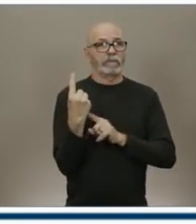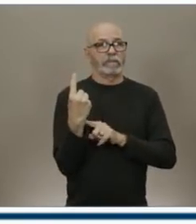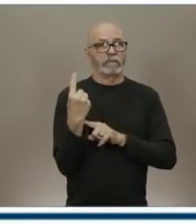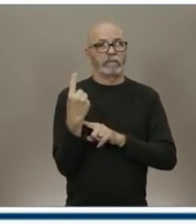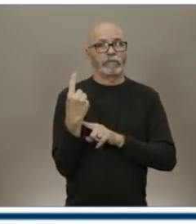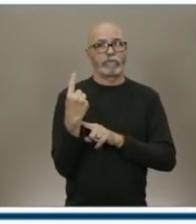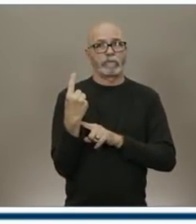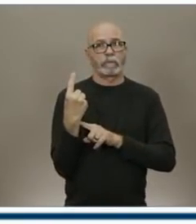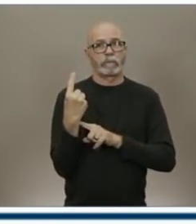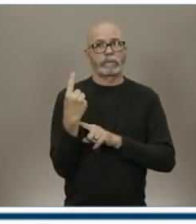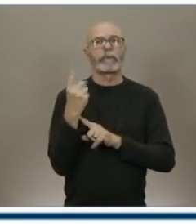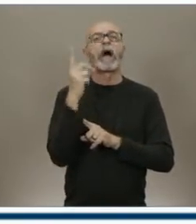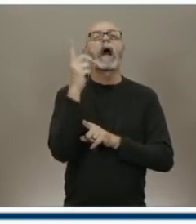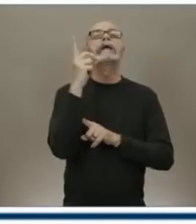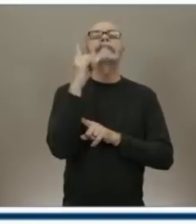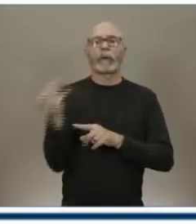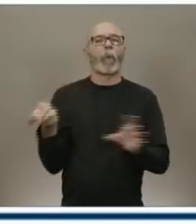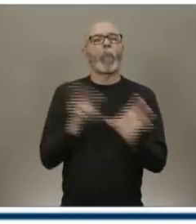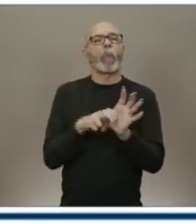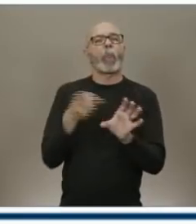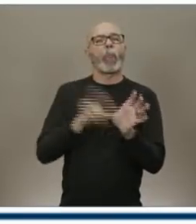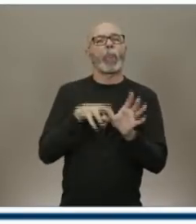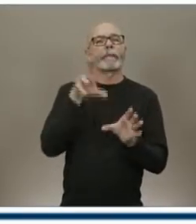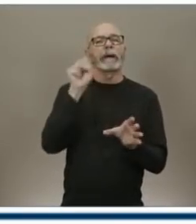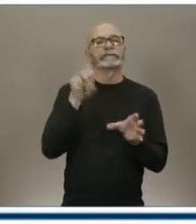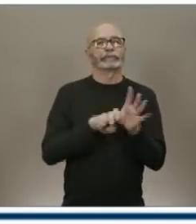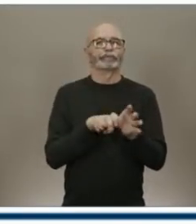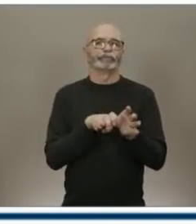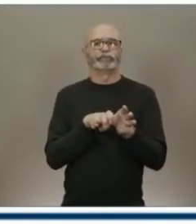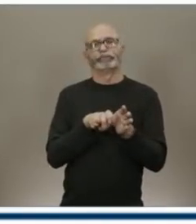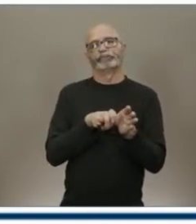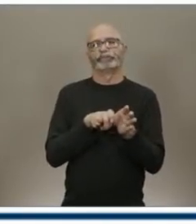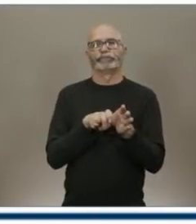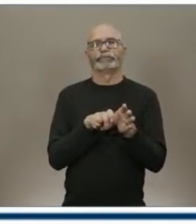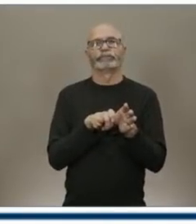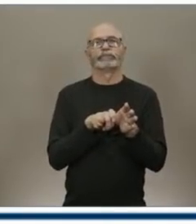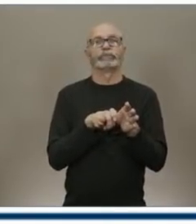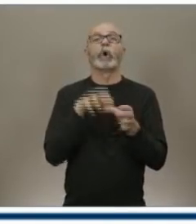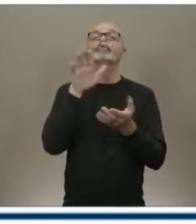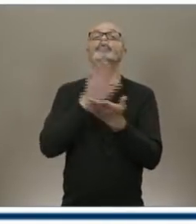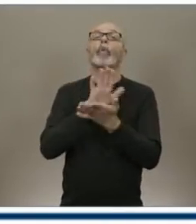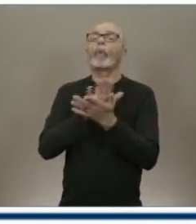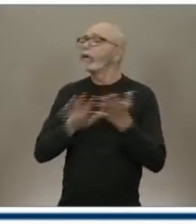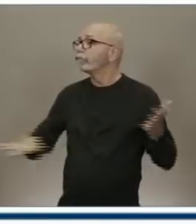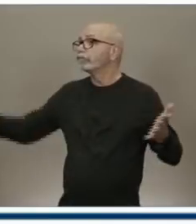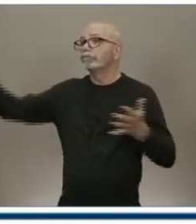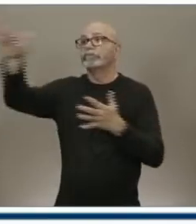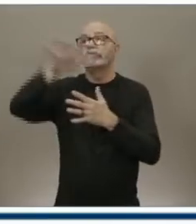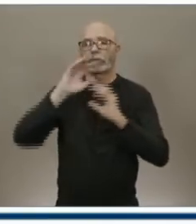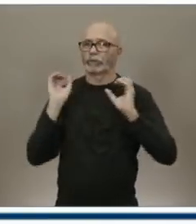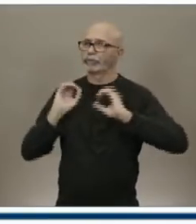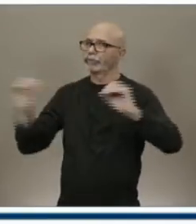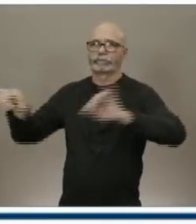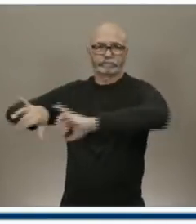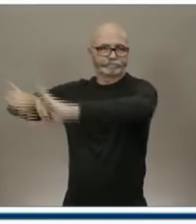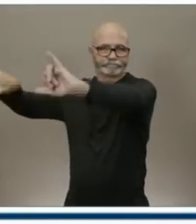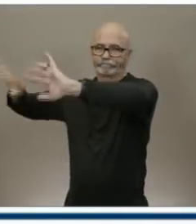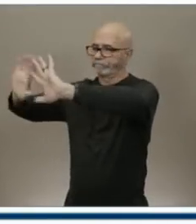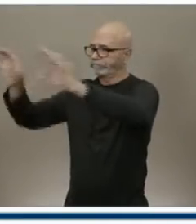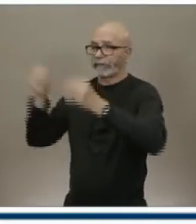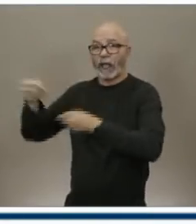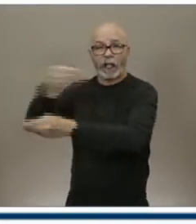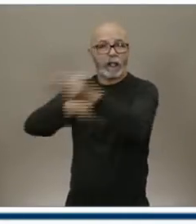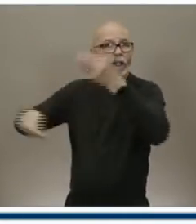bus, that we have not seen transmission within the school environment, even though we've had a number of cases now in the double